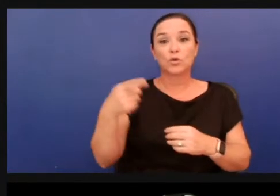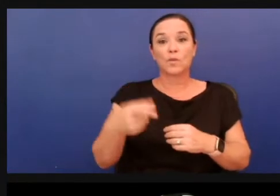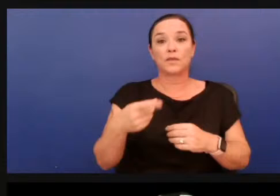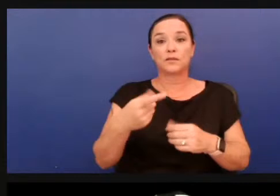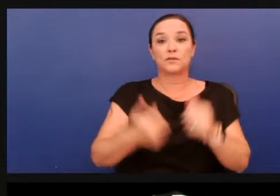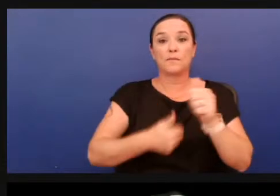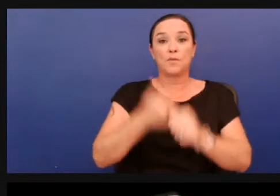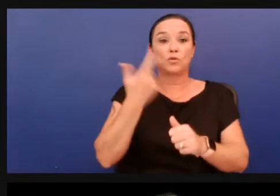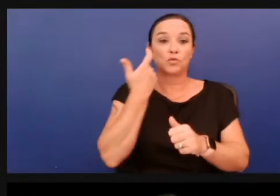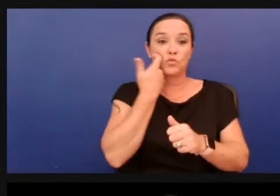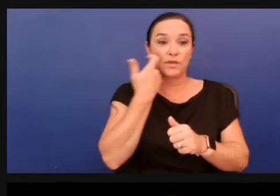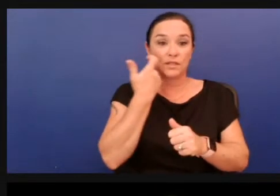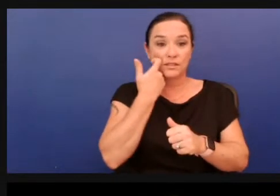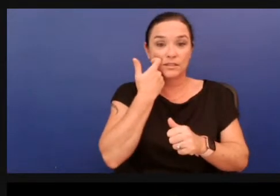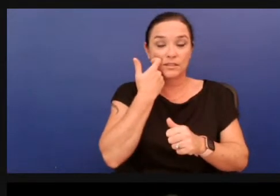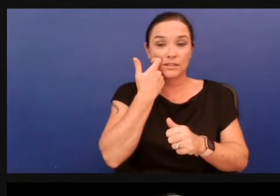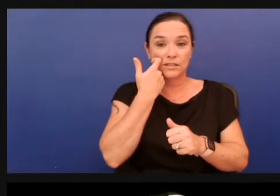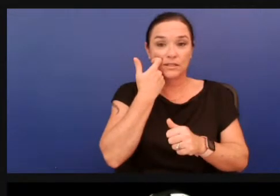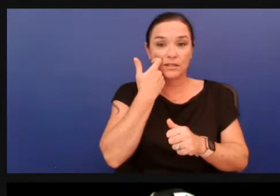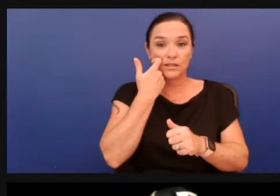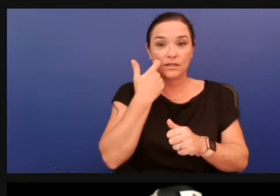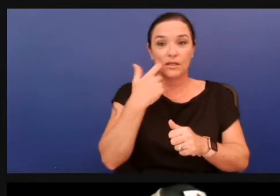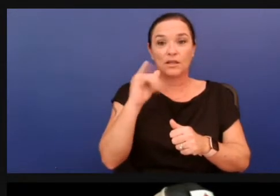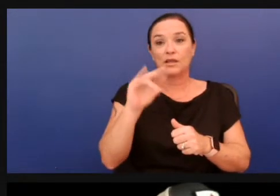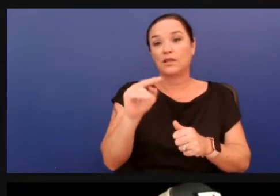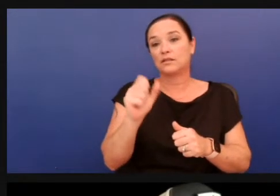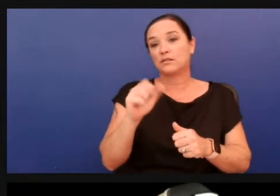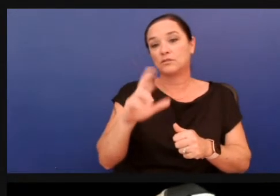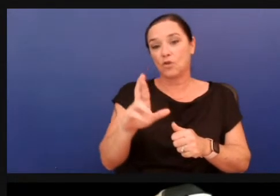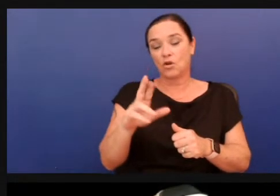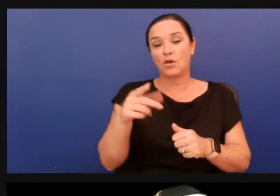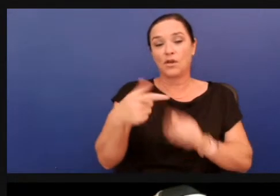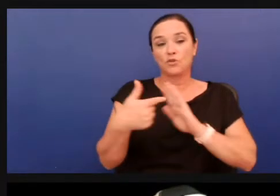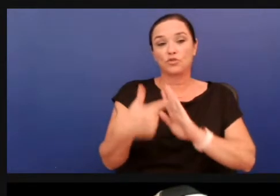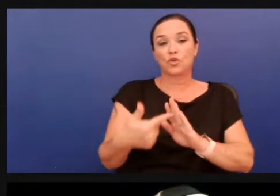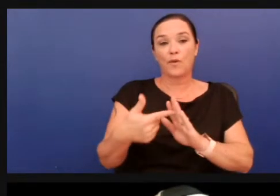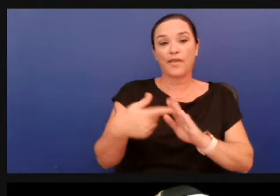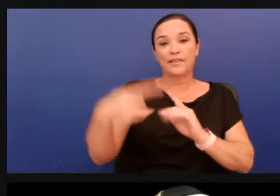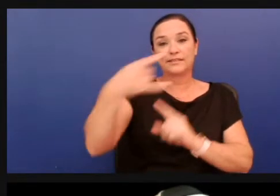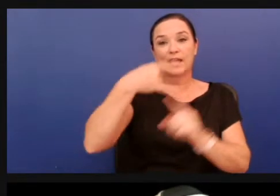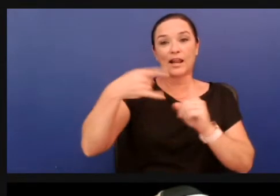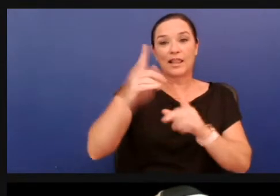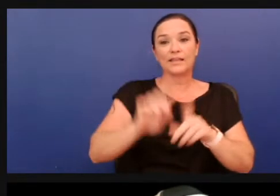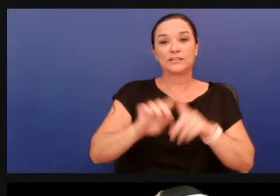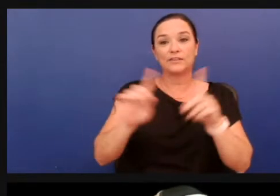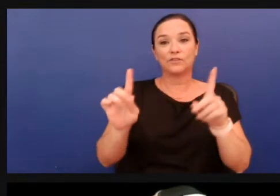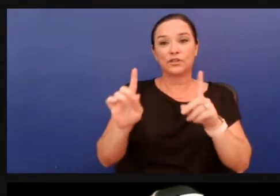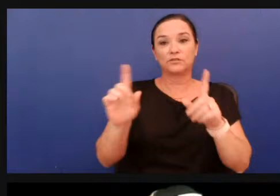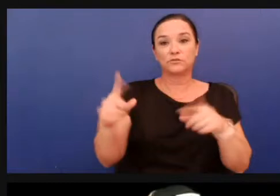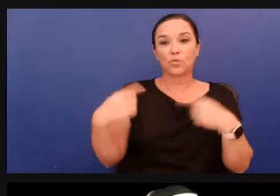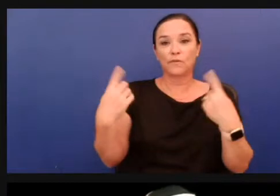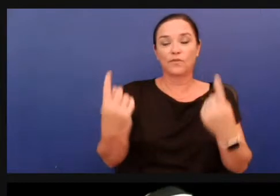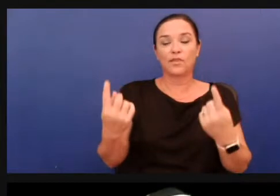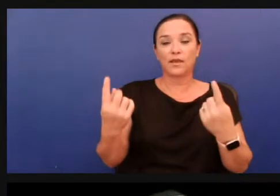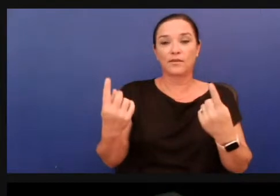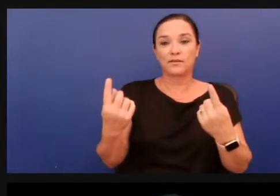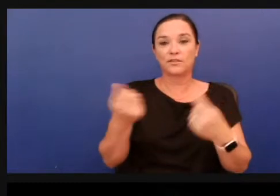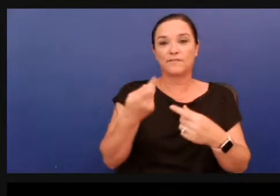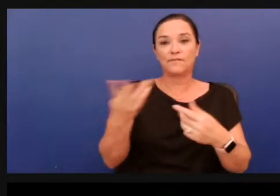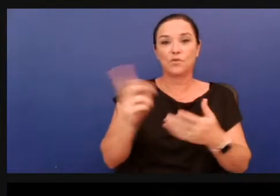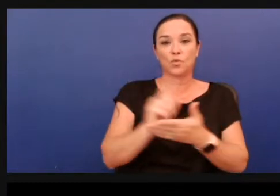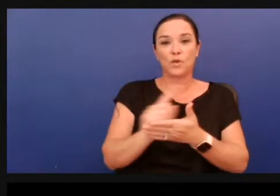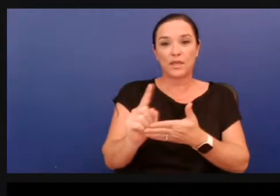recent mounts image, showing the satellite difference over the last couple of weeks here.